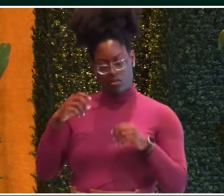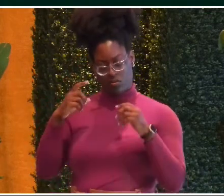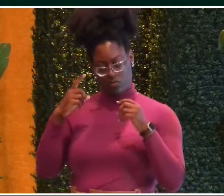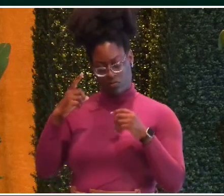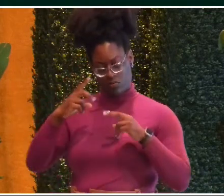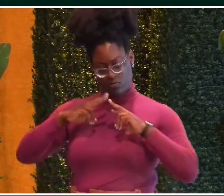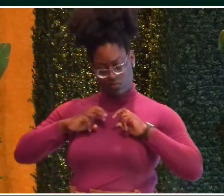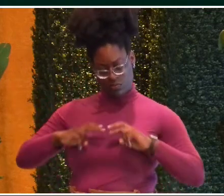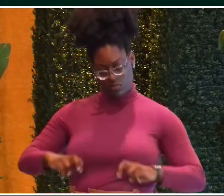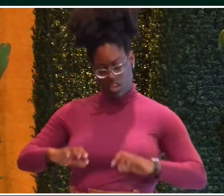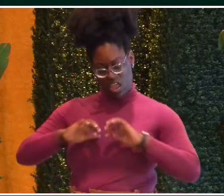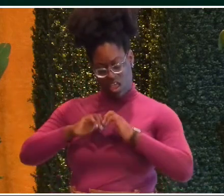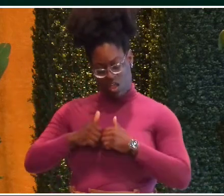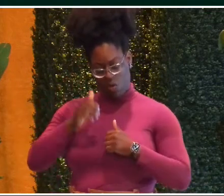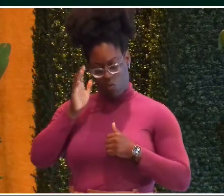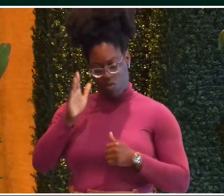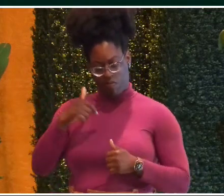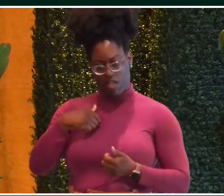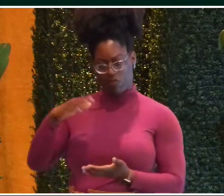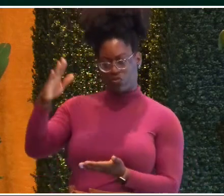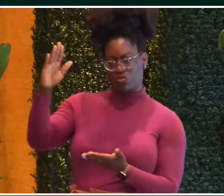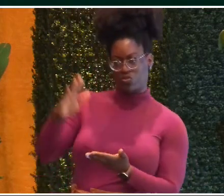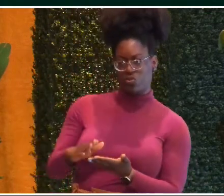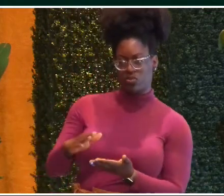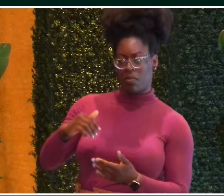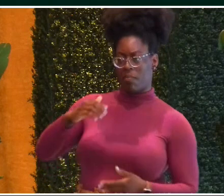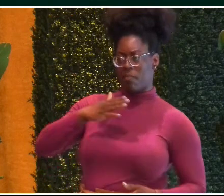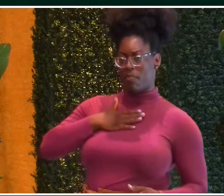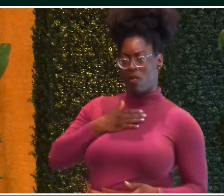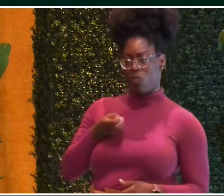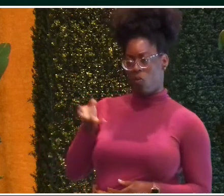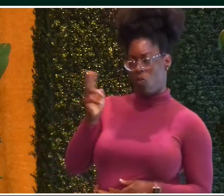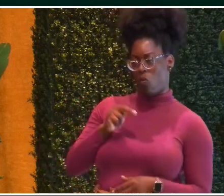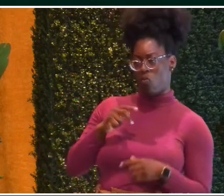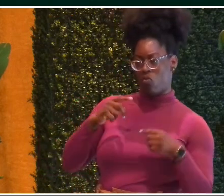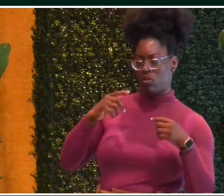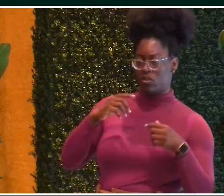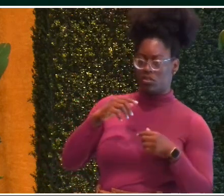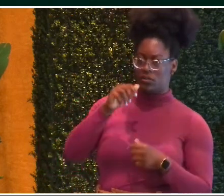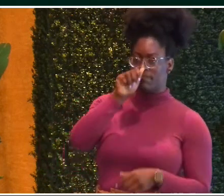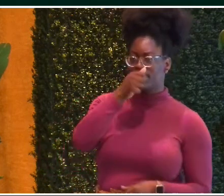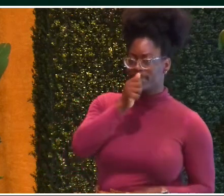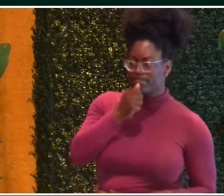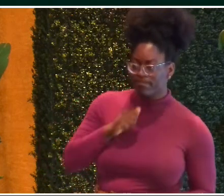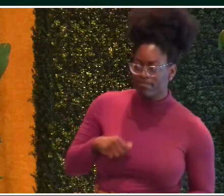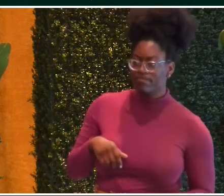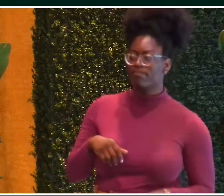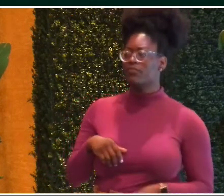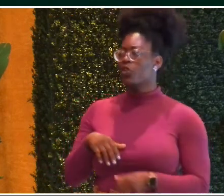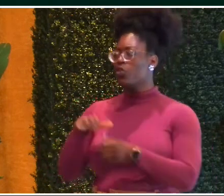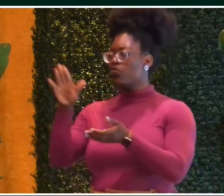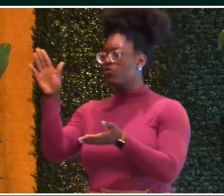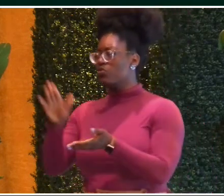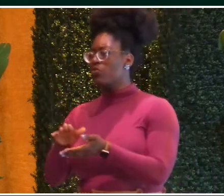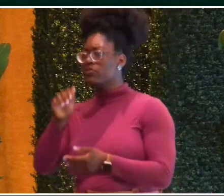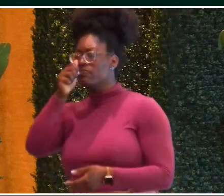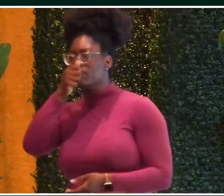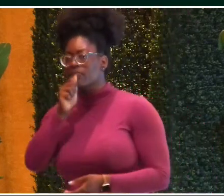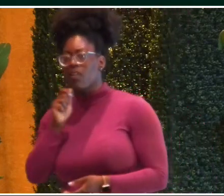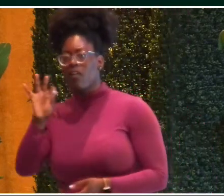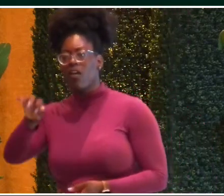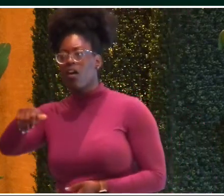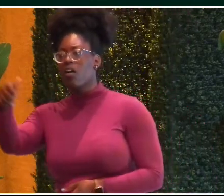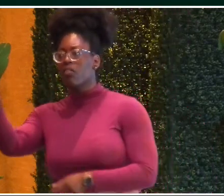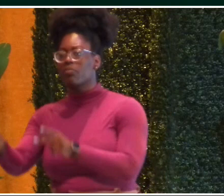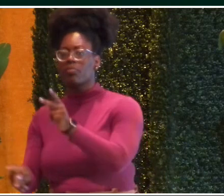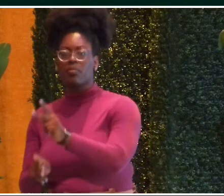others, today? That's it. One question to think on, to journal, to stay with. Because if you spend every